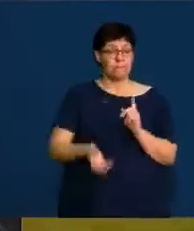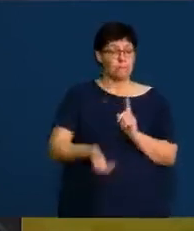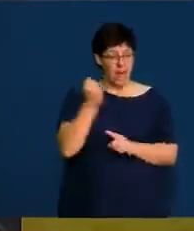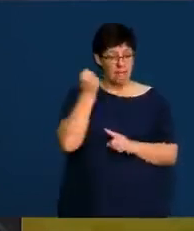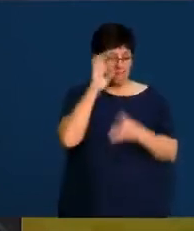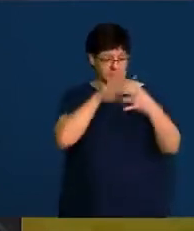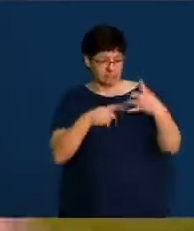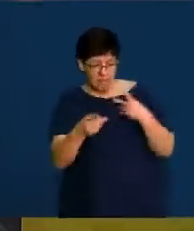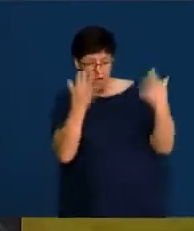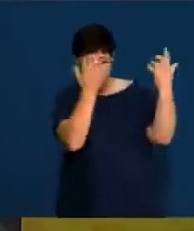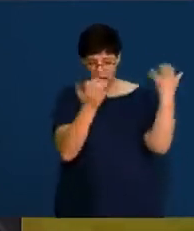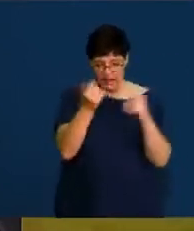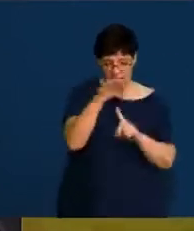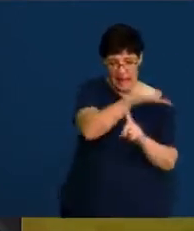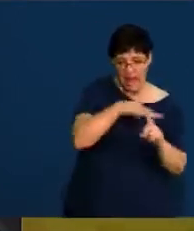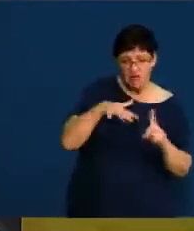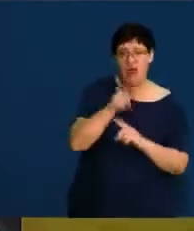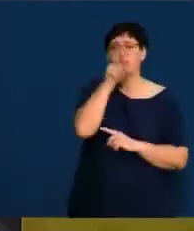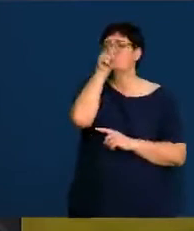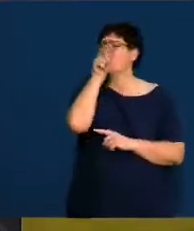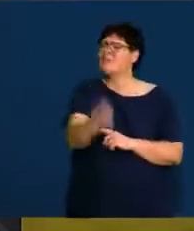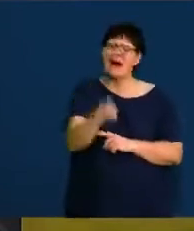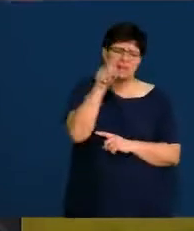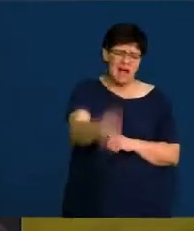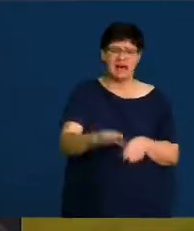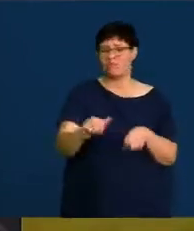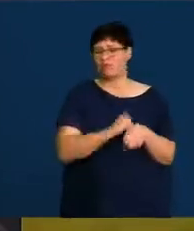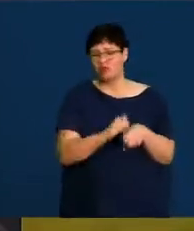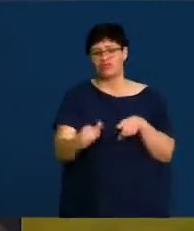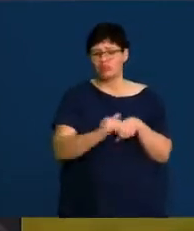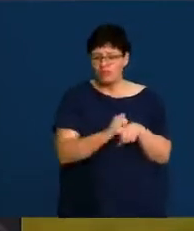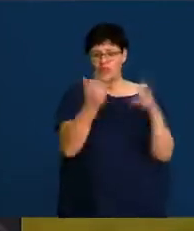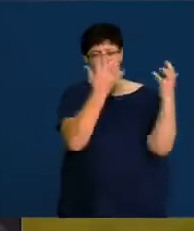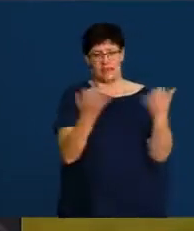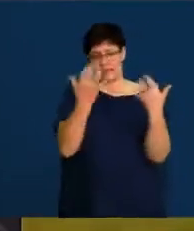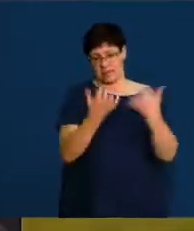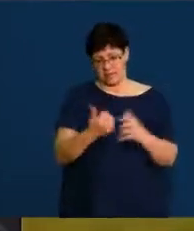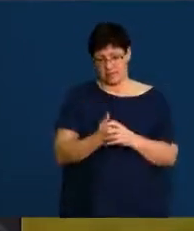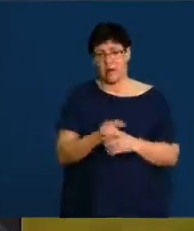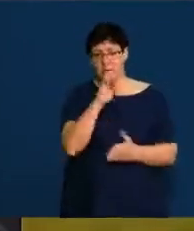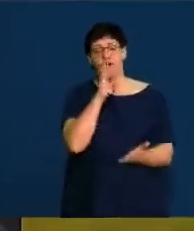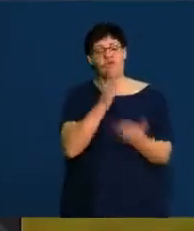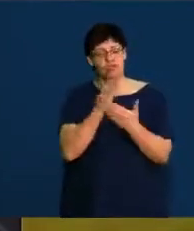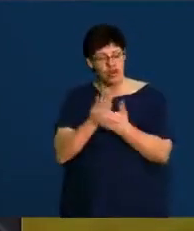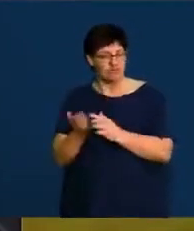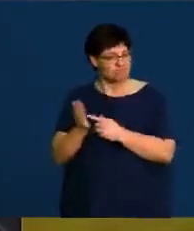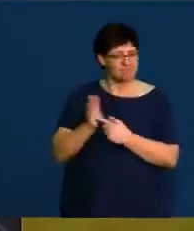the calculation of area, you must practice this calculation and make sure that you expose it to different maps.